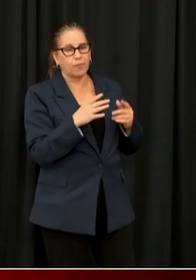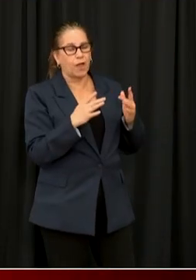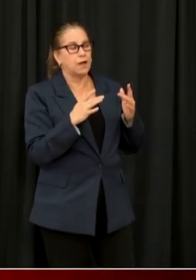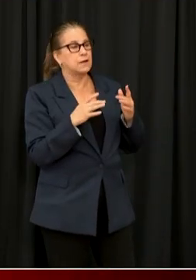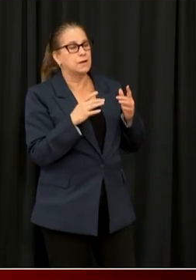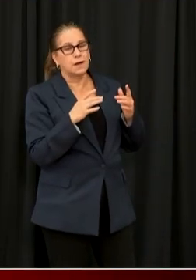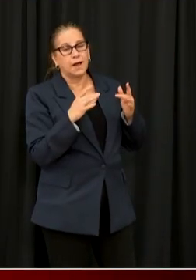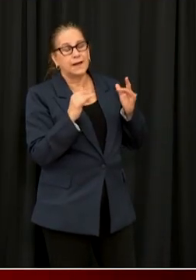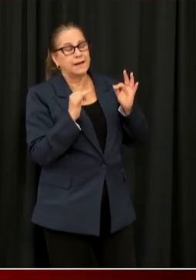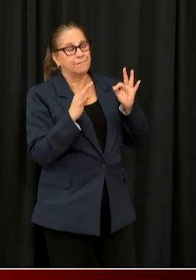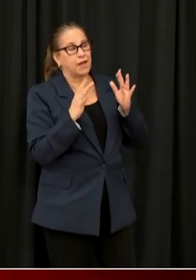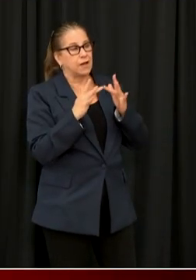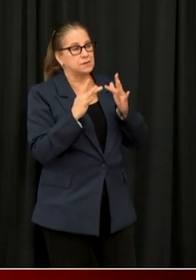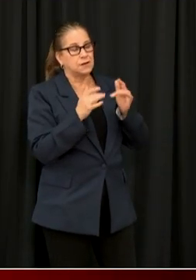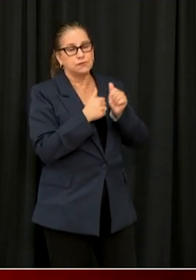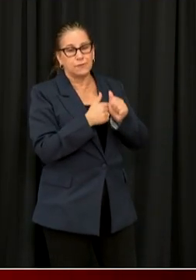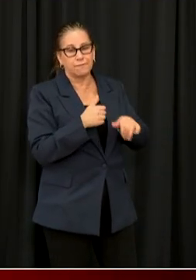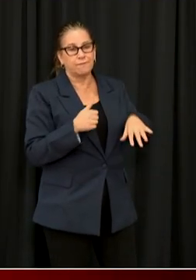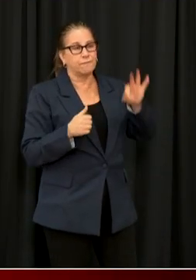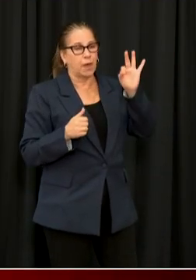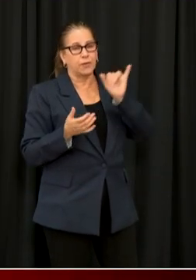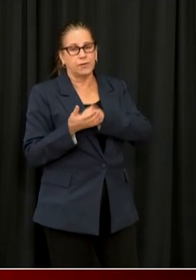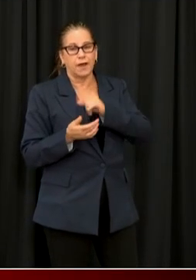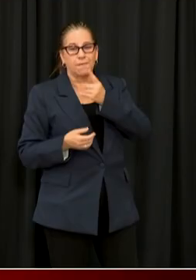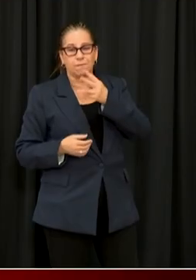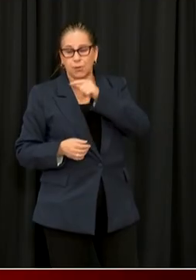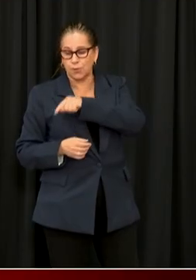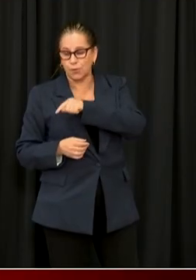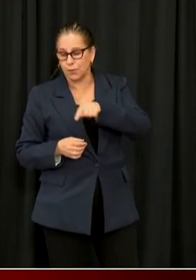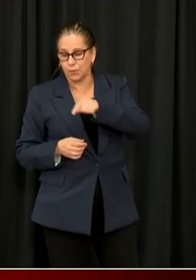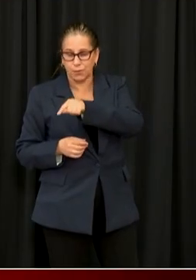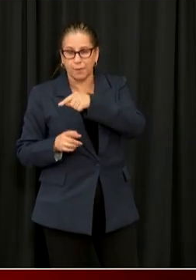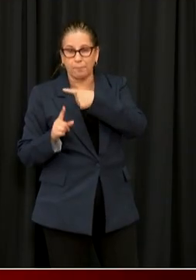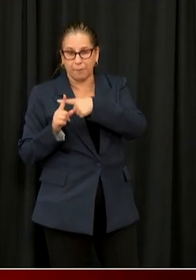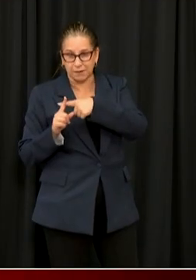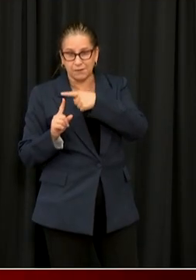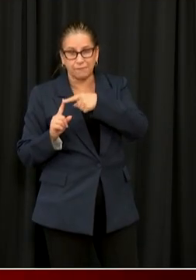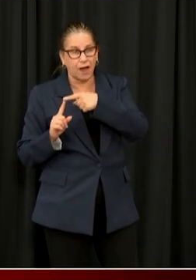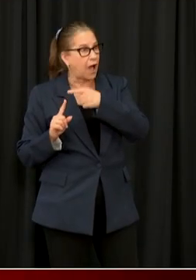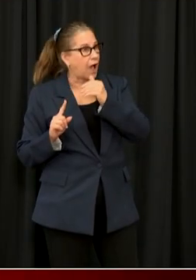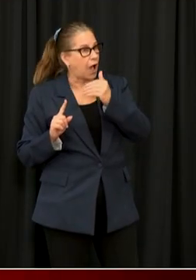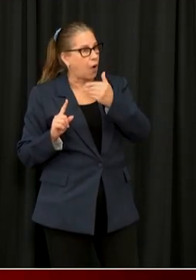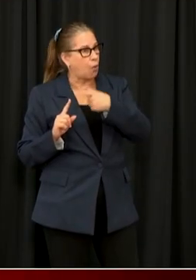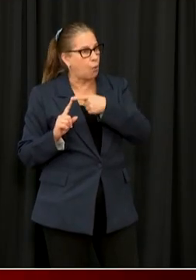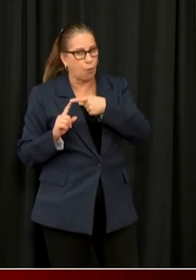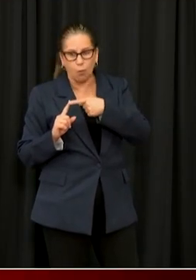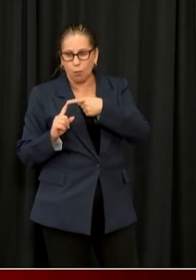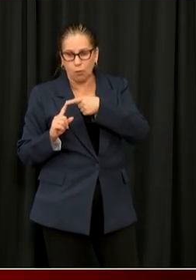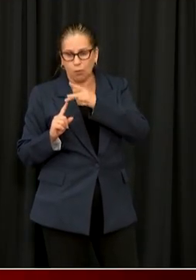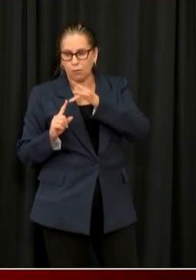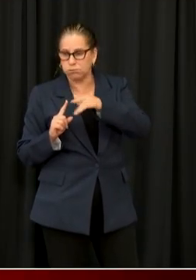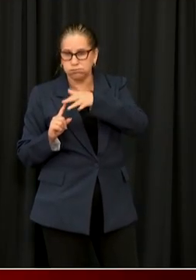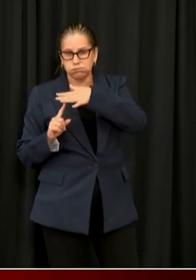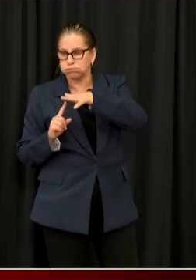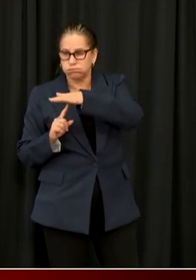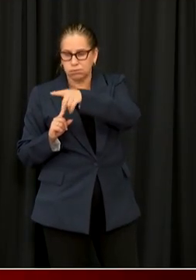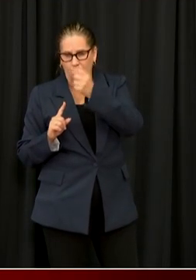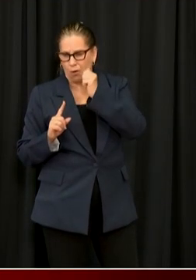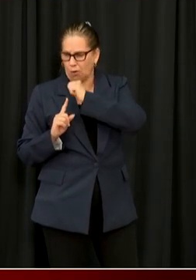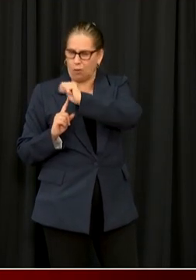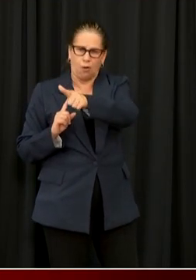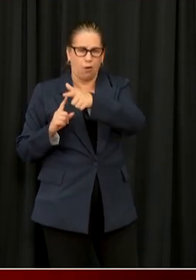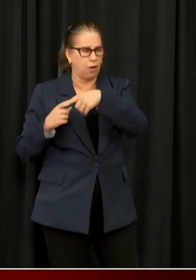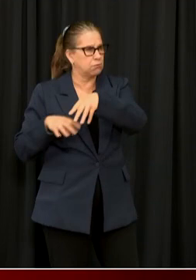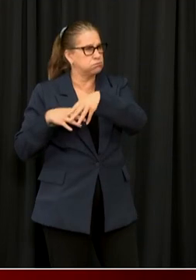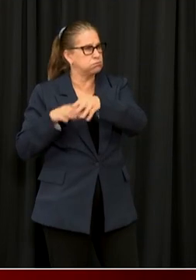virus after attending one of these. Are you going to make that information public to anyone who may have attended, or is that going to go only to their personal